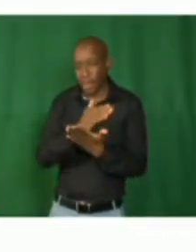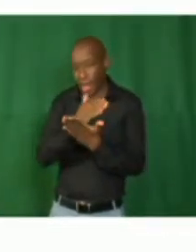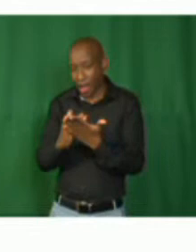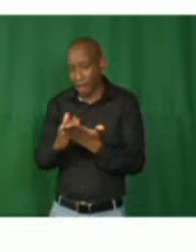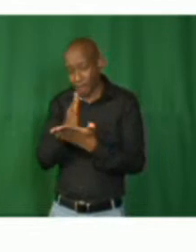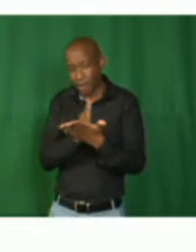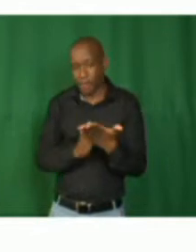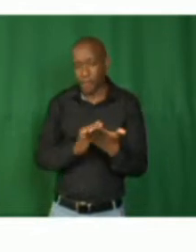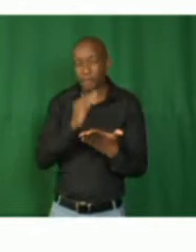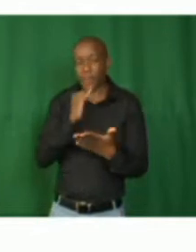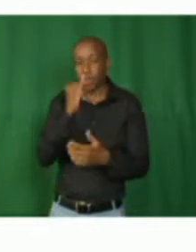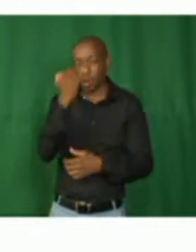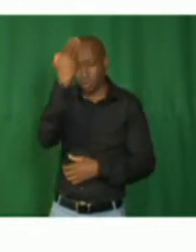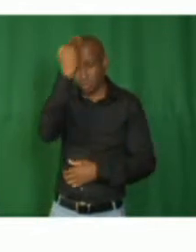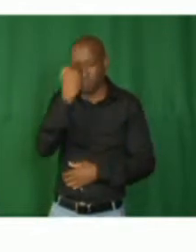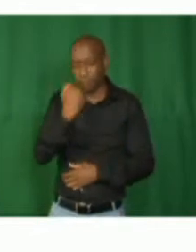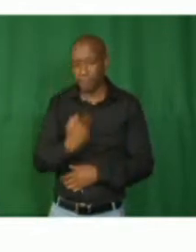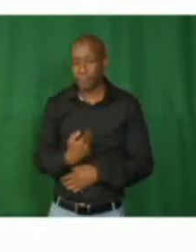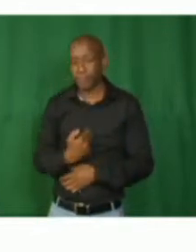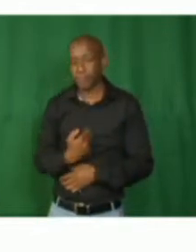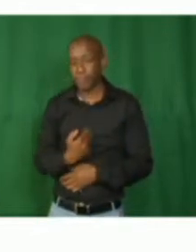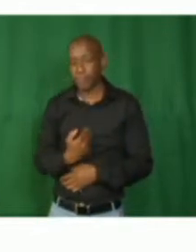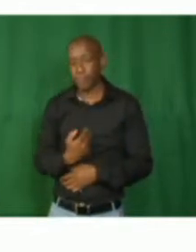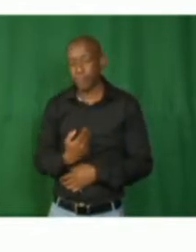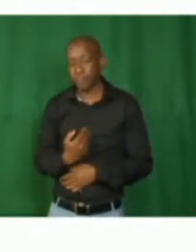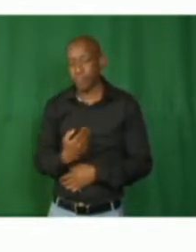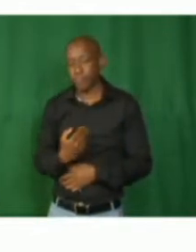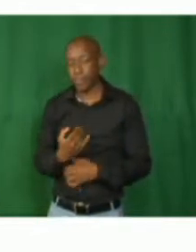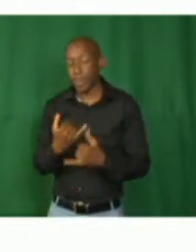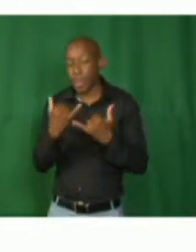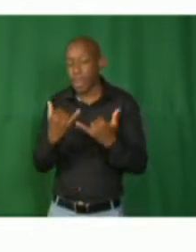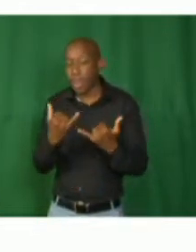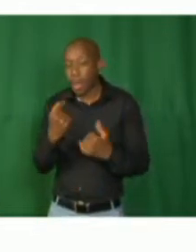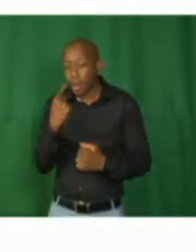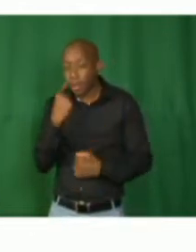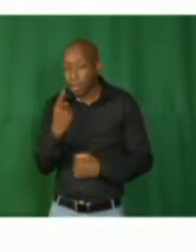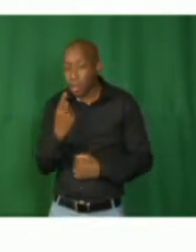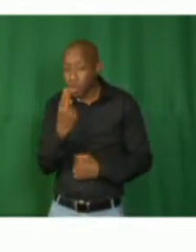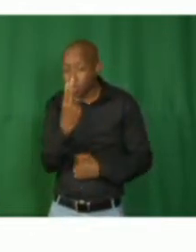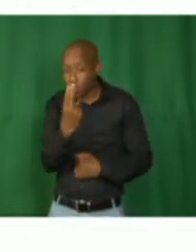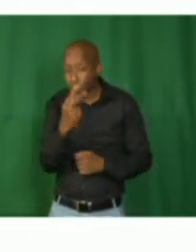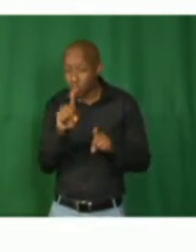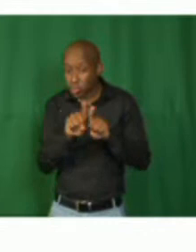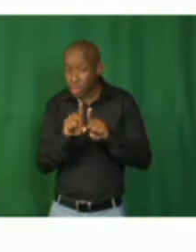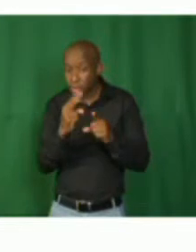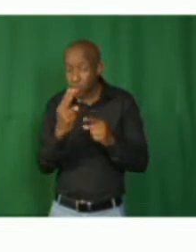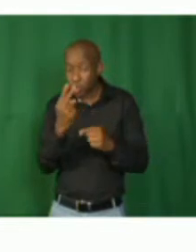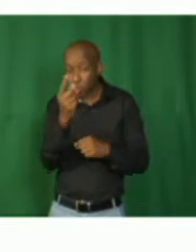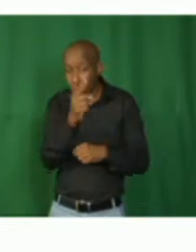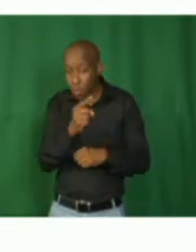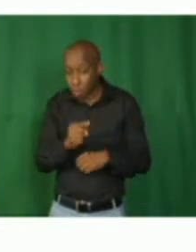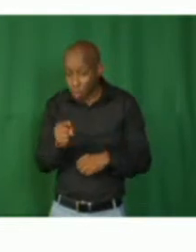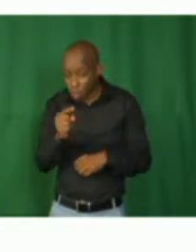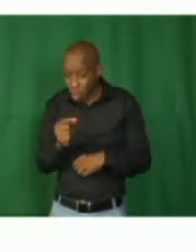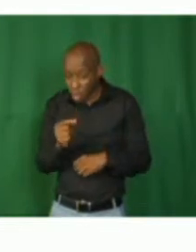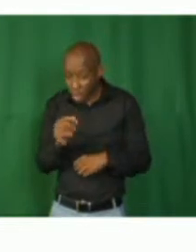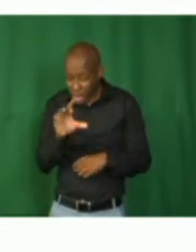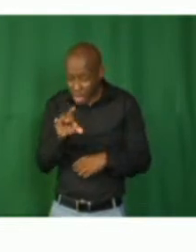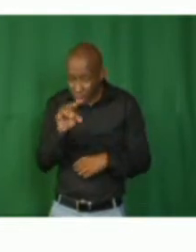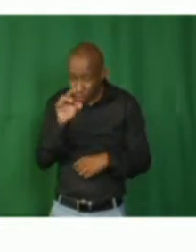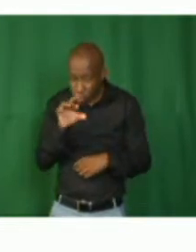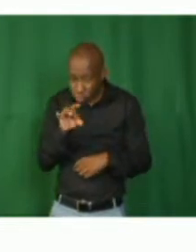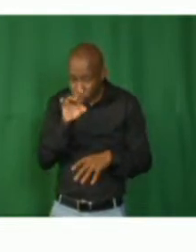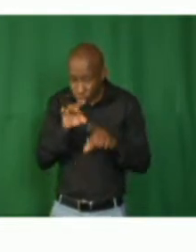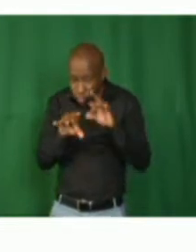to be symmetrical. So since this graph is U-shaped like that here, it means, therefore, you need to choose just 2